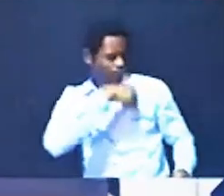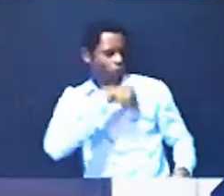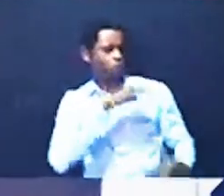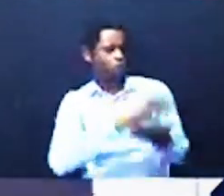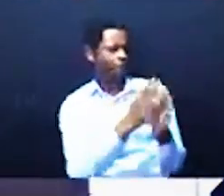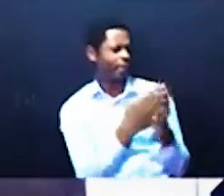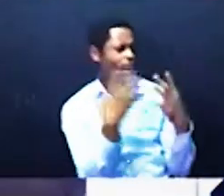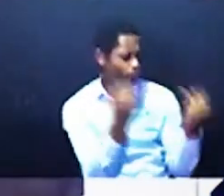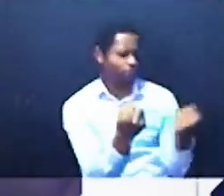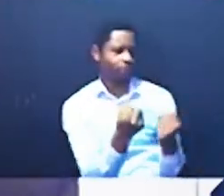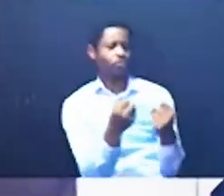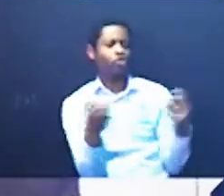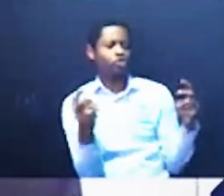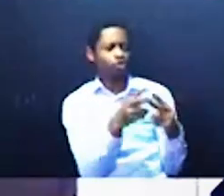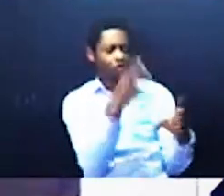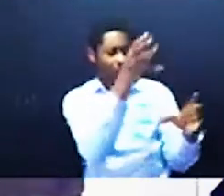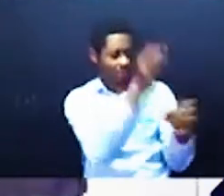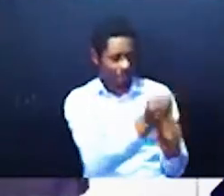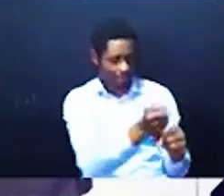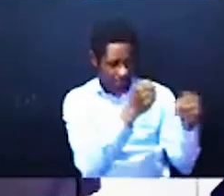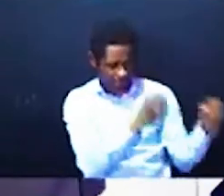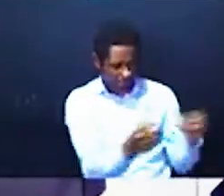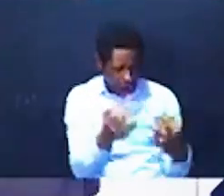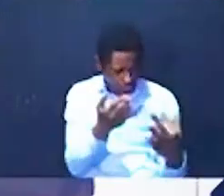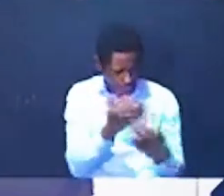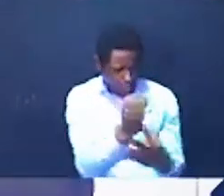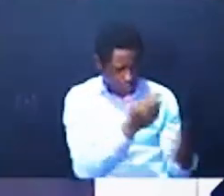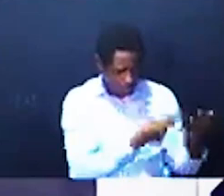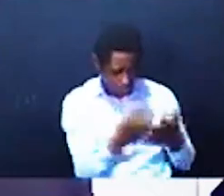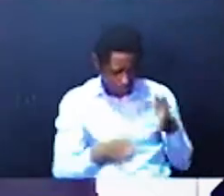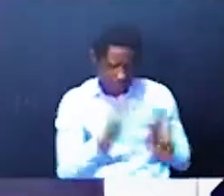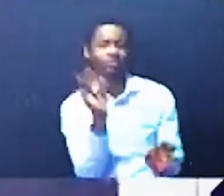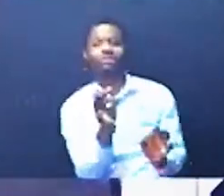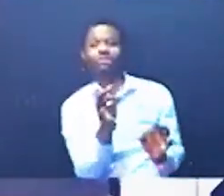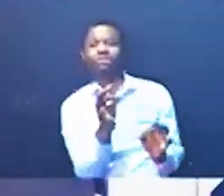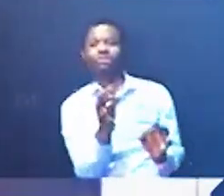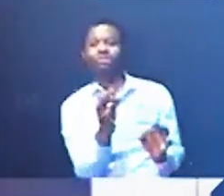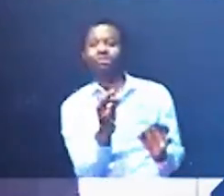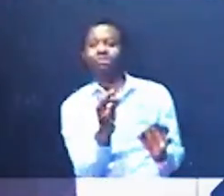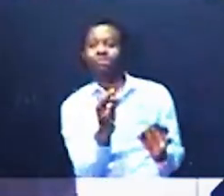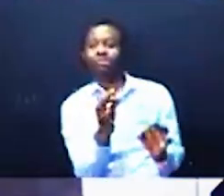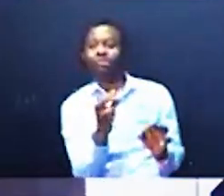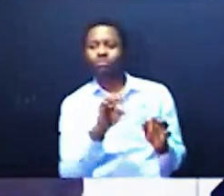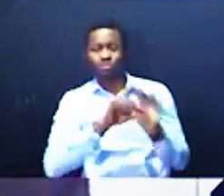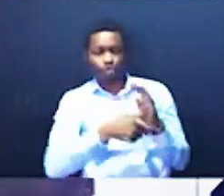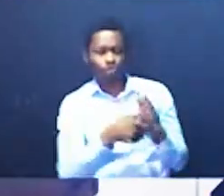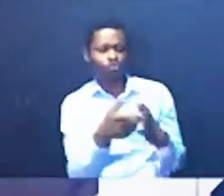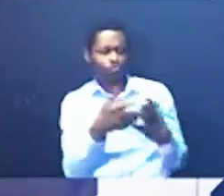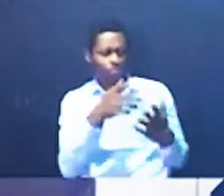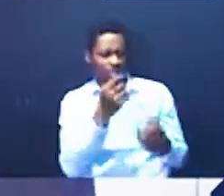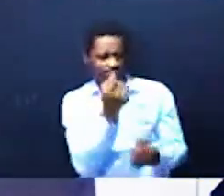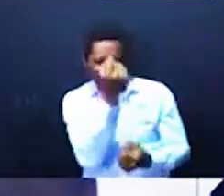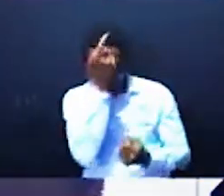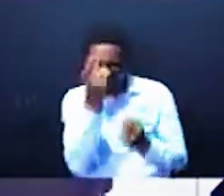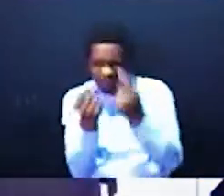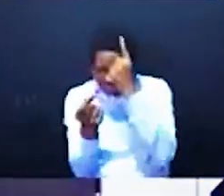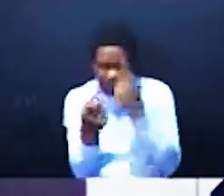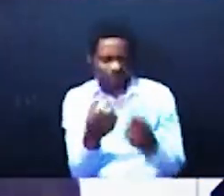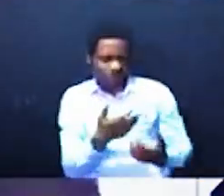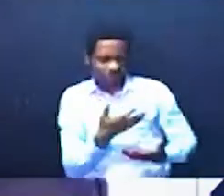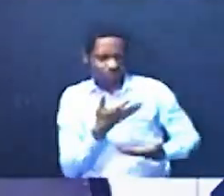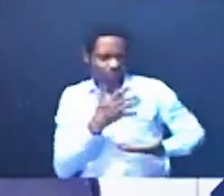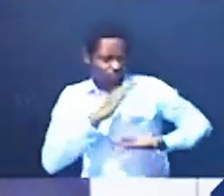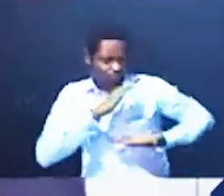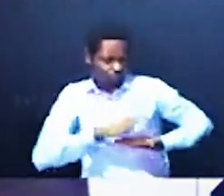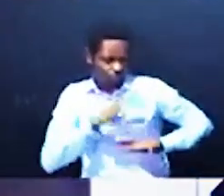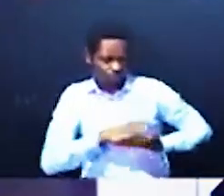So that they will have power through the Holy Spirit. When I'm on concrunsu and ya to me. To bear with one another. I want to me as waswa